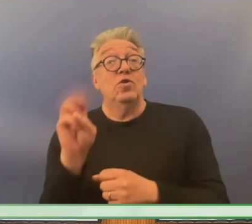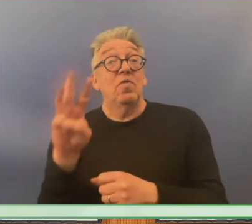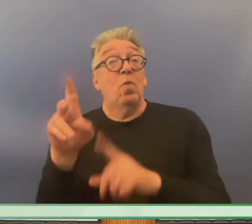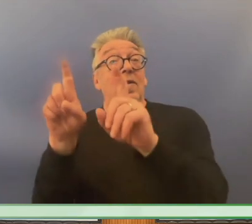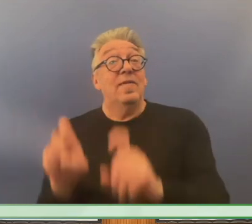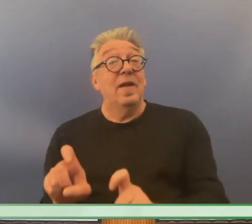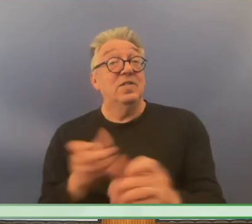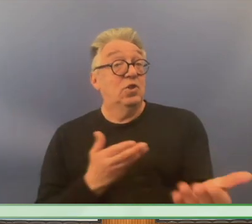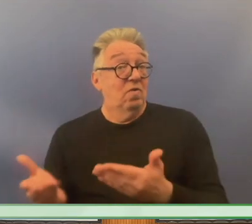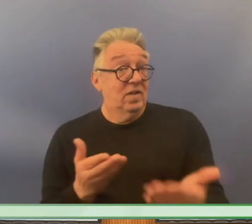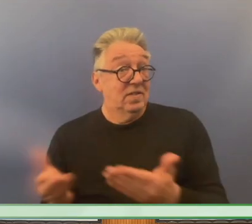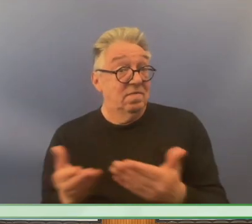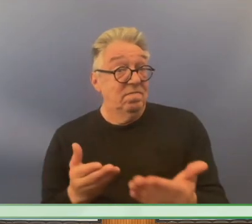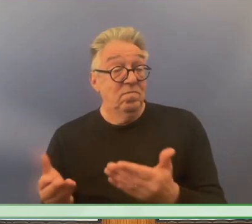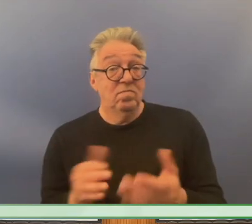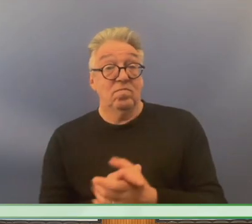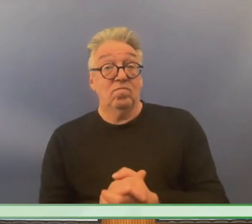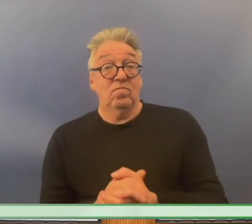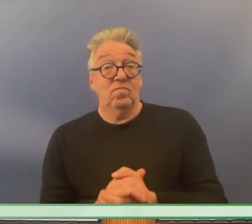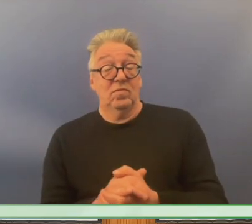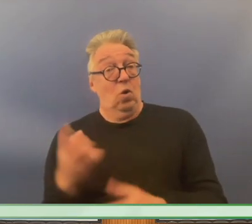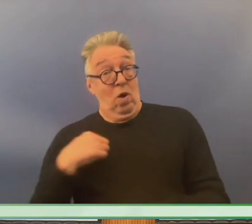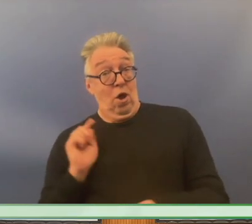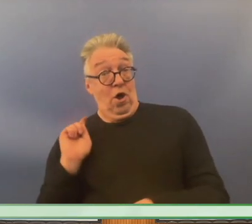and we are coming to Vienna for